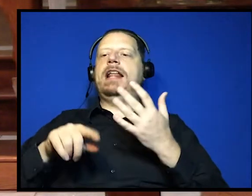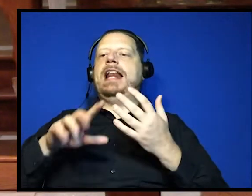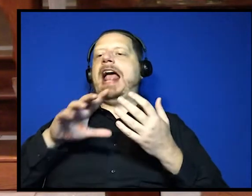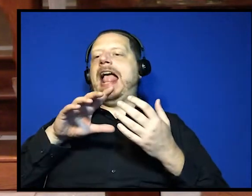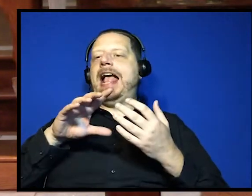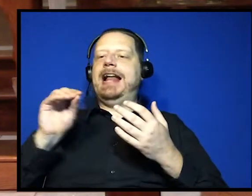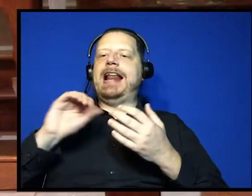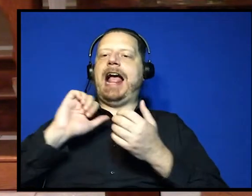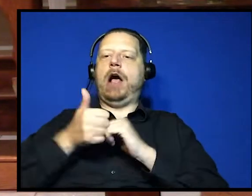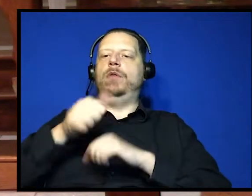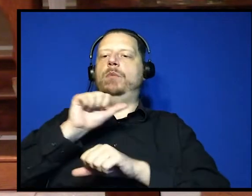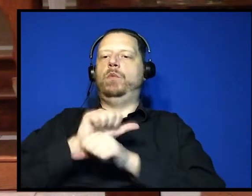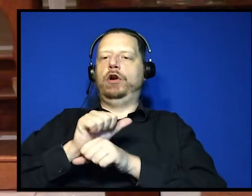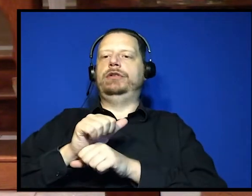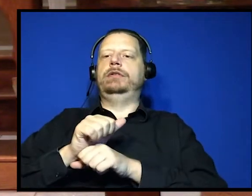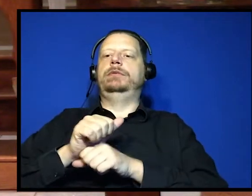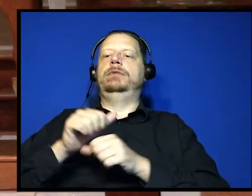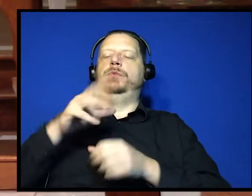me.